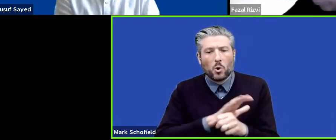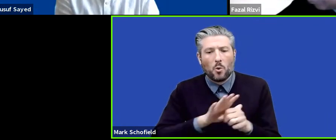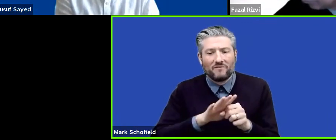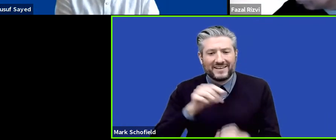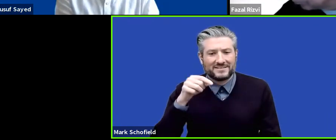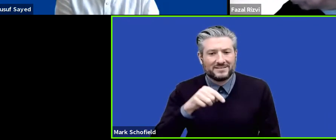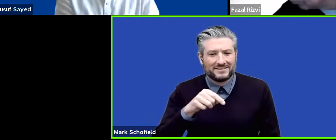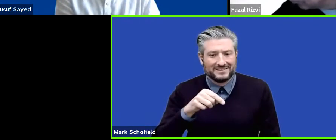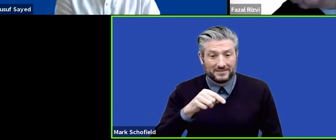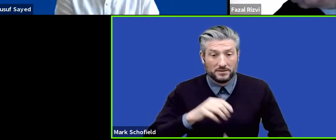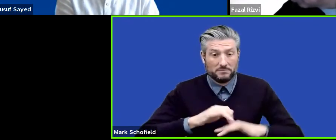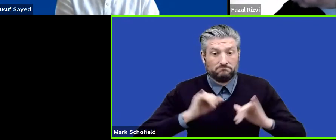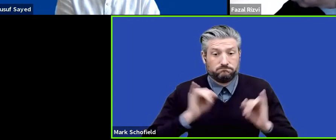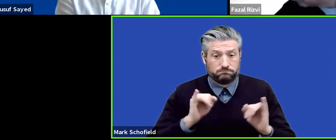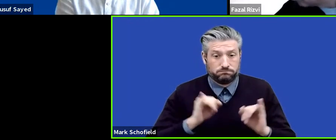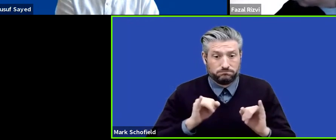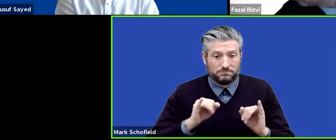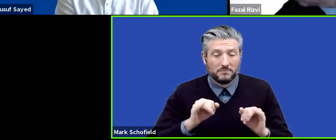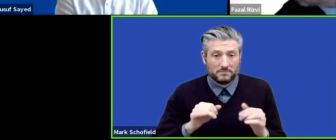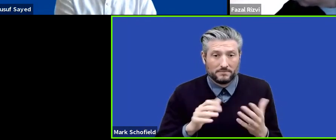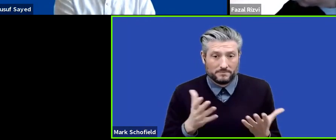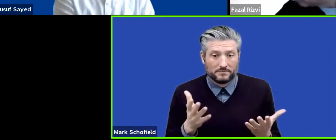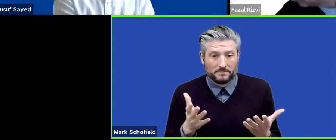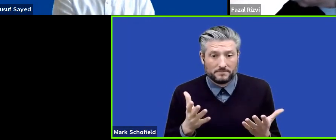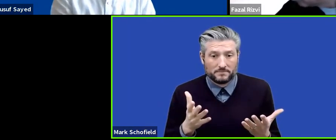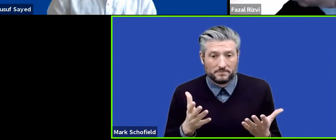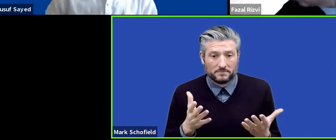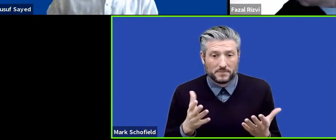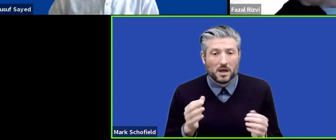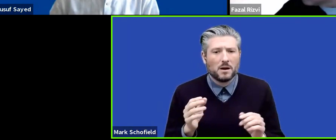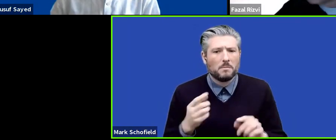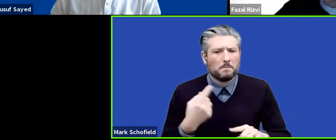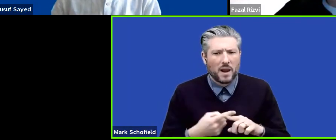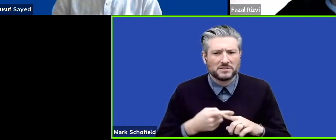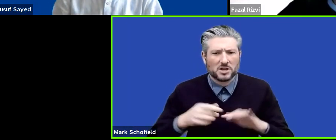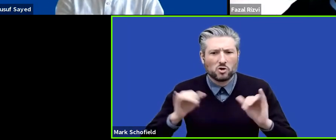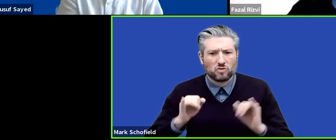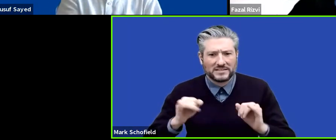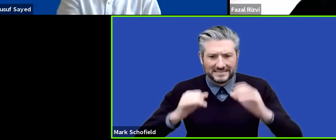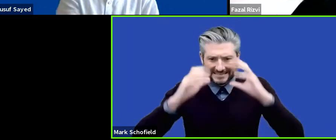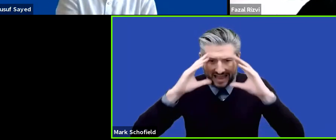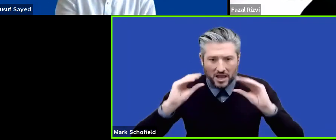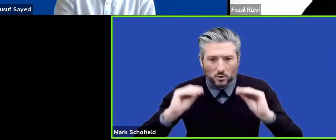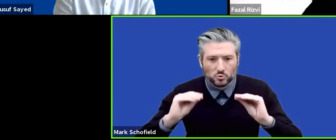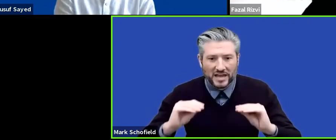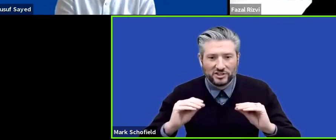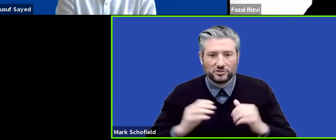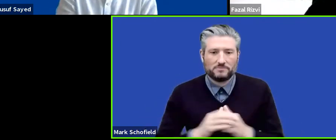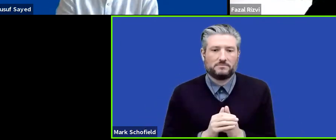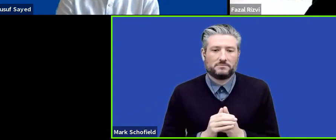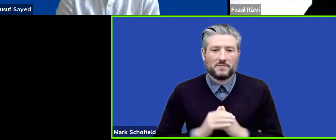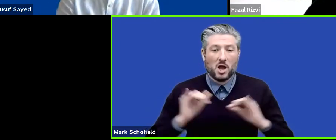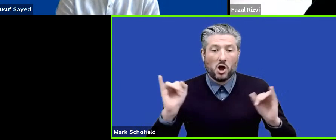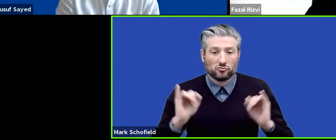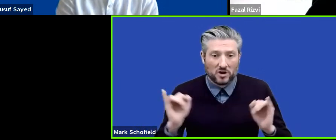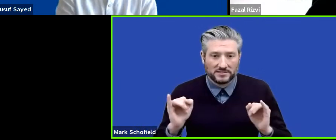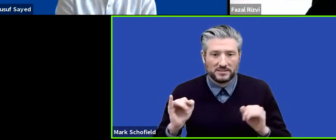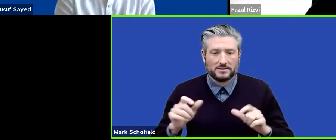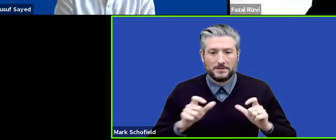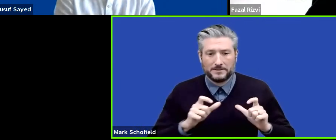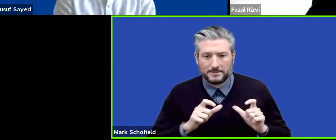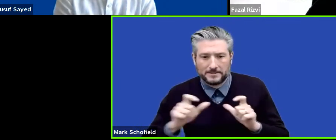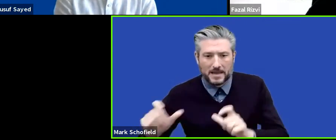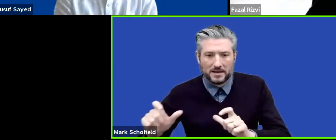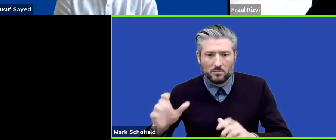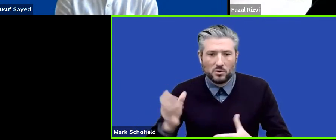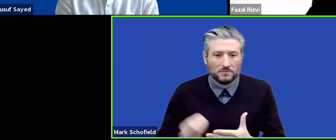of health, it's a crisis of education and a crisis of sustainable development and our interaction with the